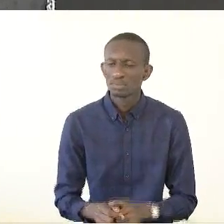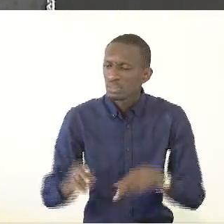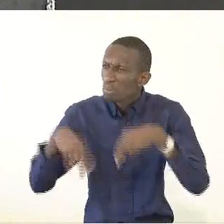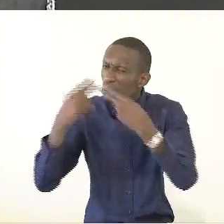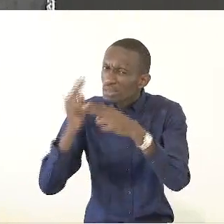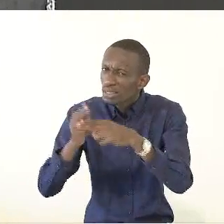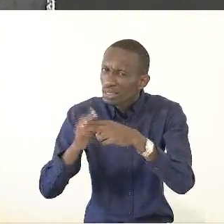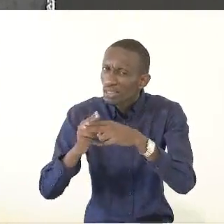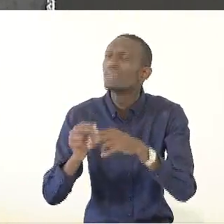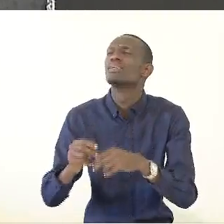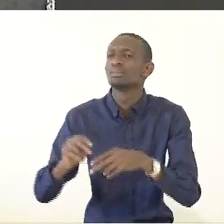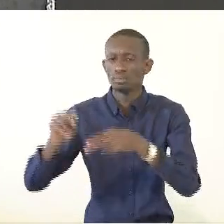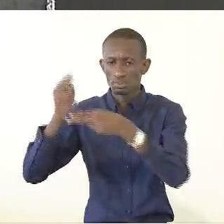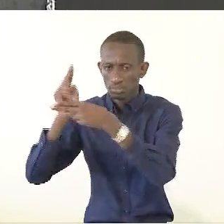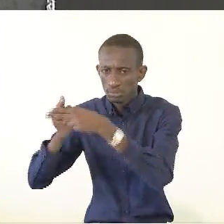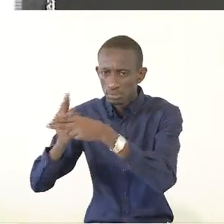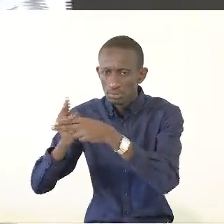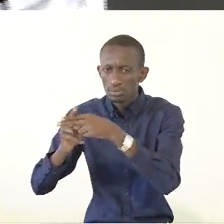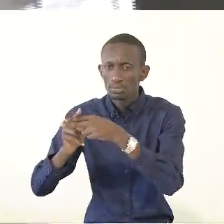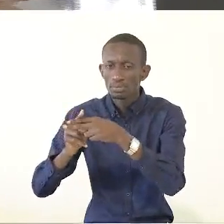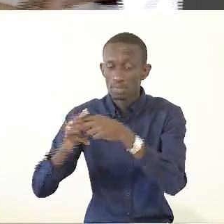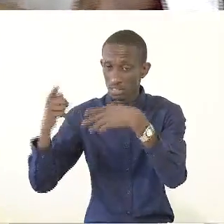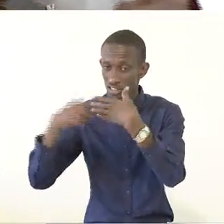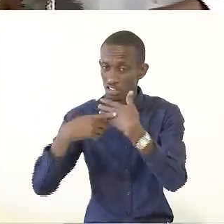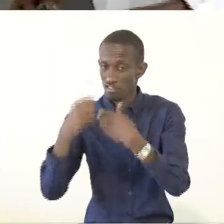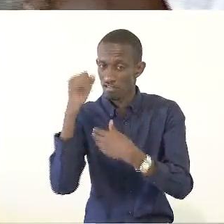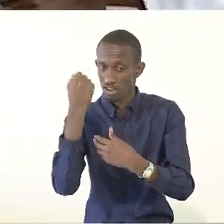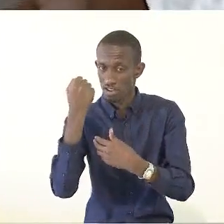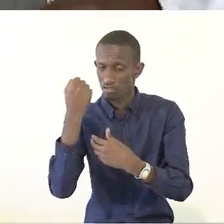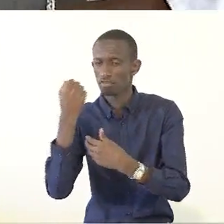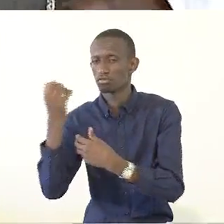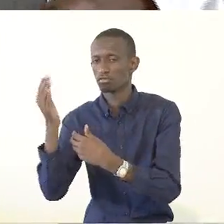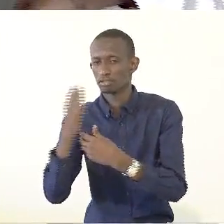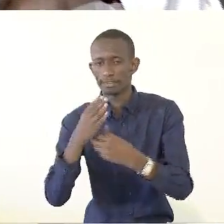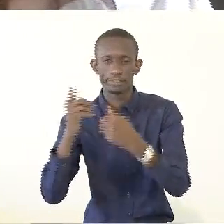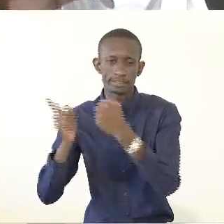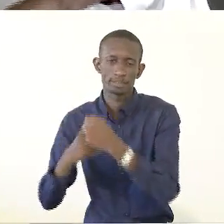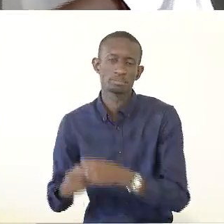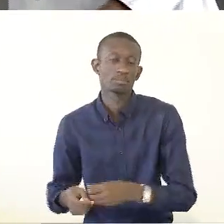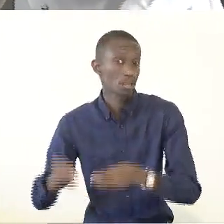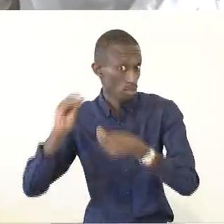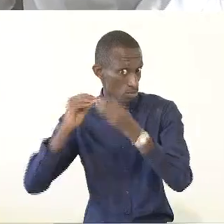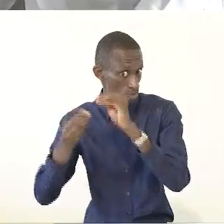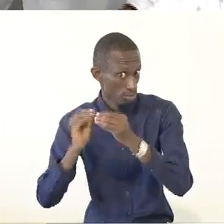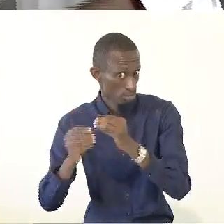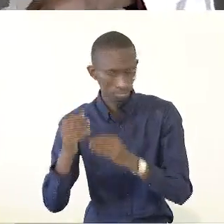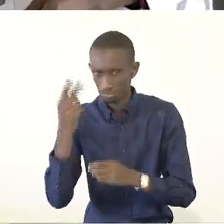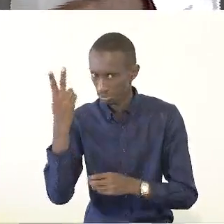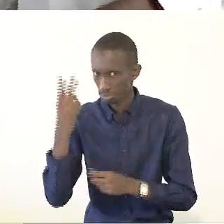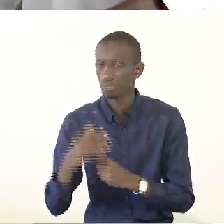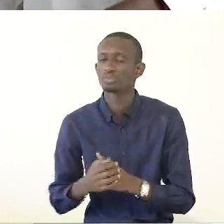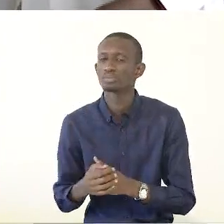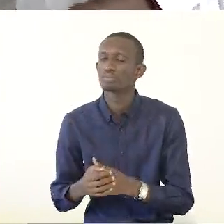It's called negative 5 and 6. That's point number 1. We go to point number 2. It is negative 4